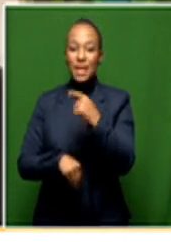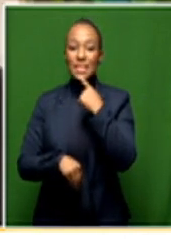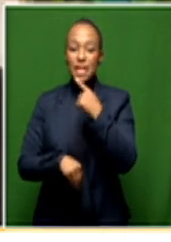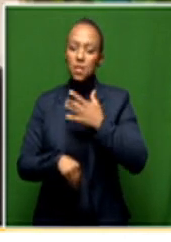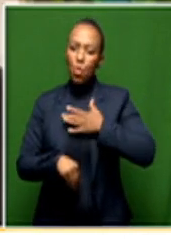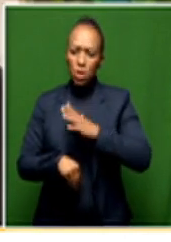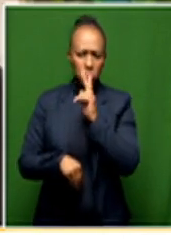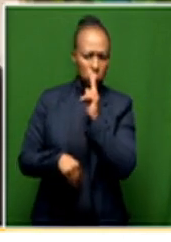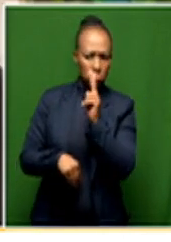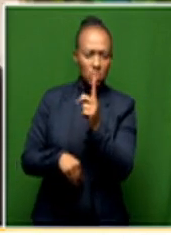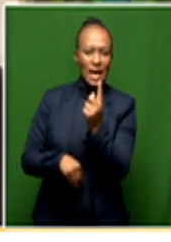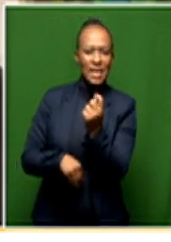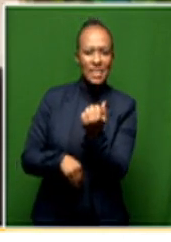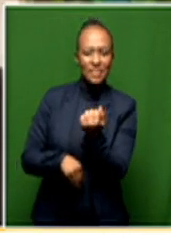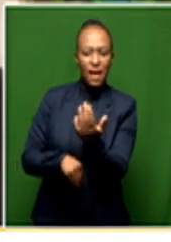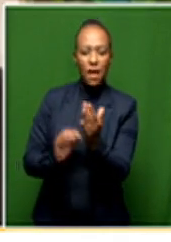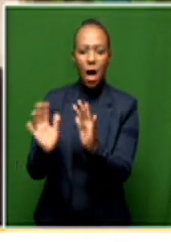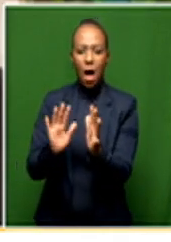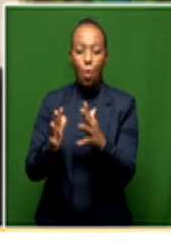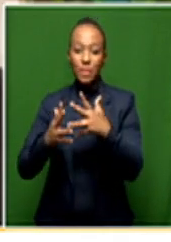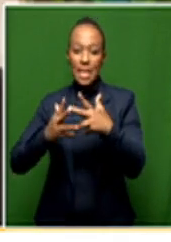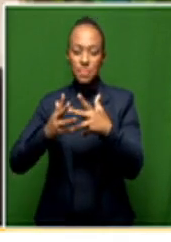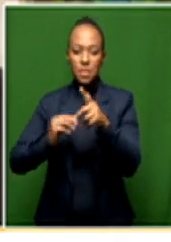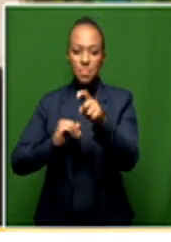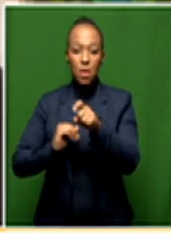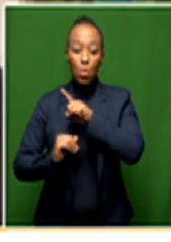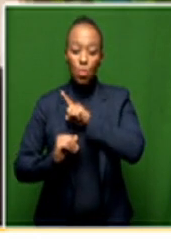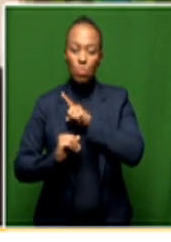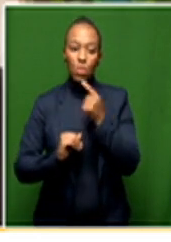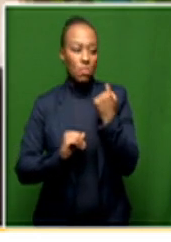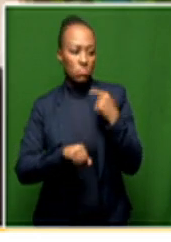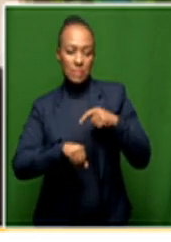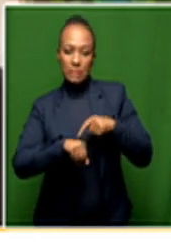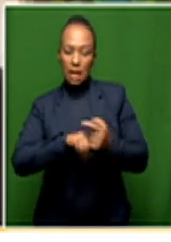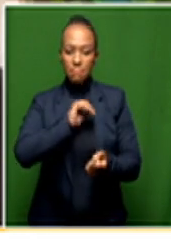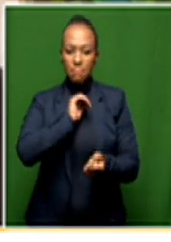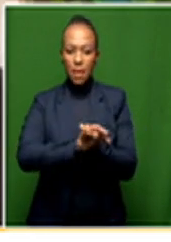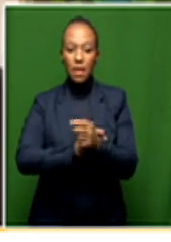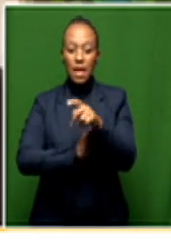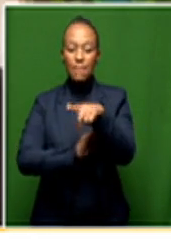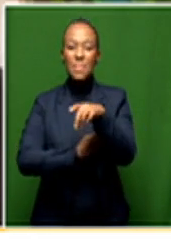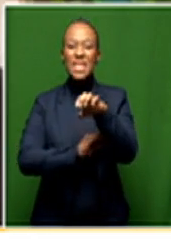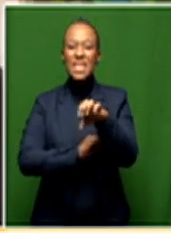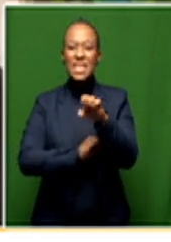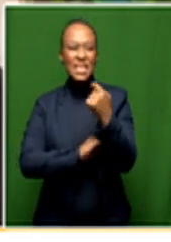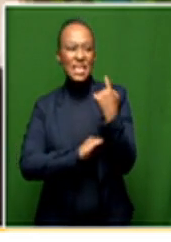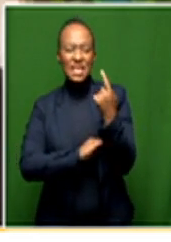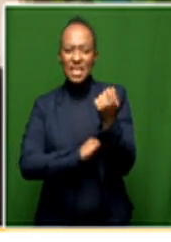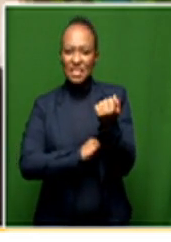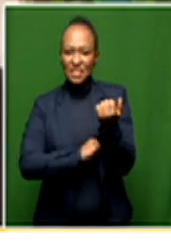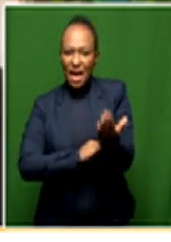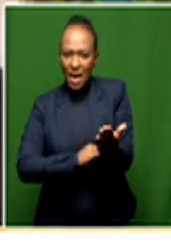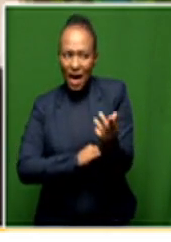and you are trying to avoid what happened during the PPE tender round, that, of course, is something that